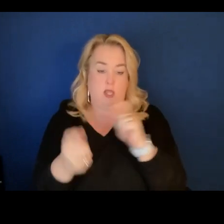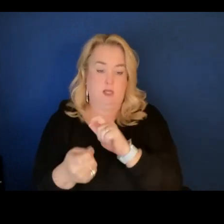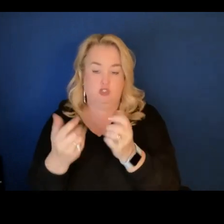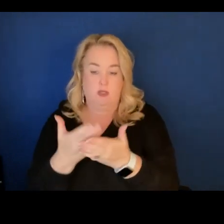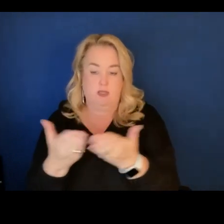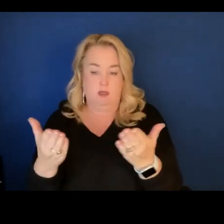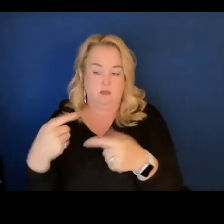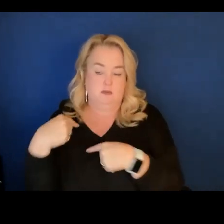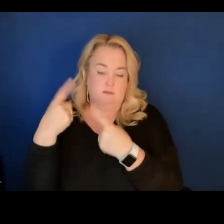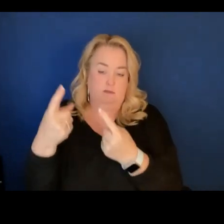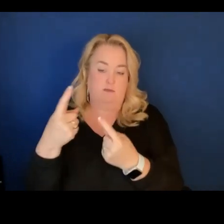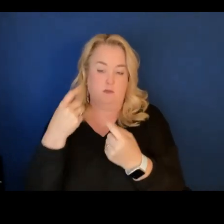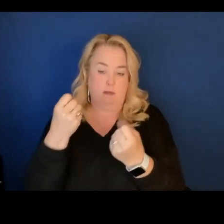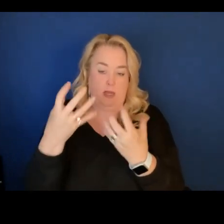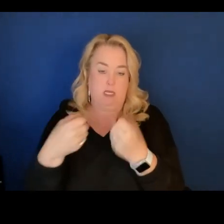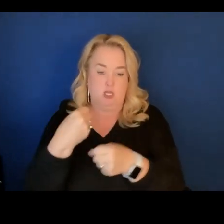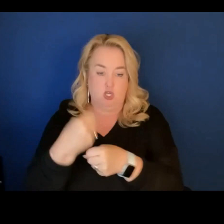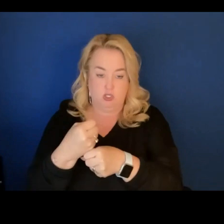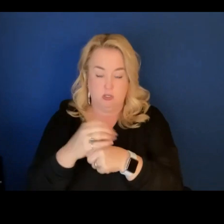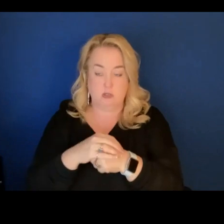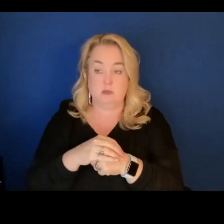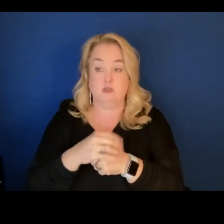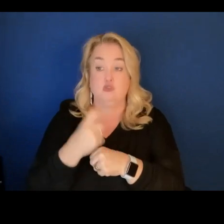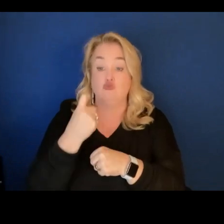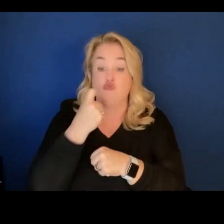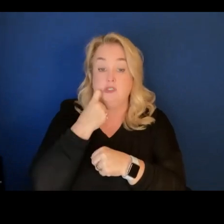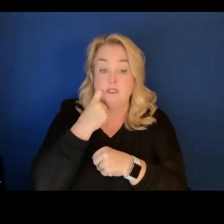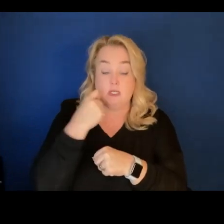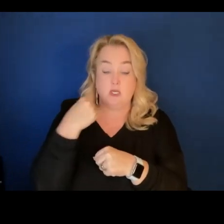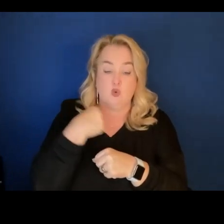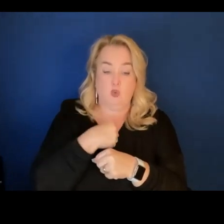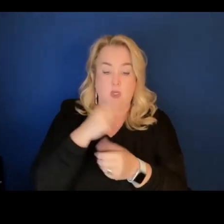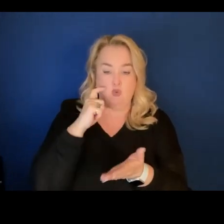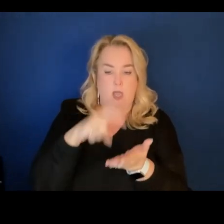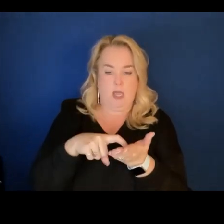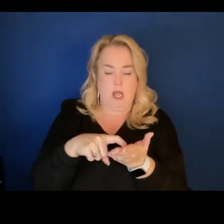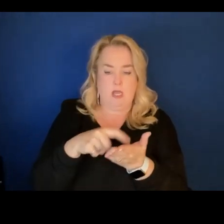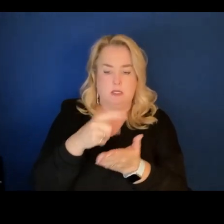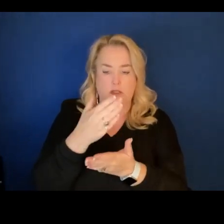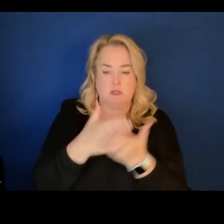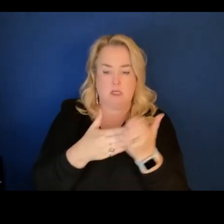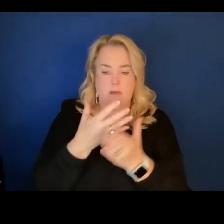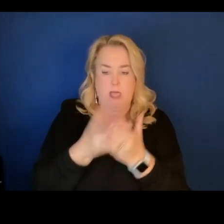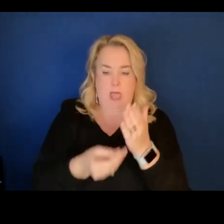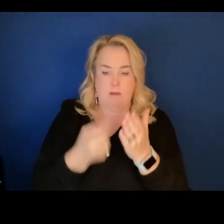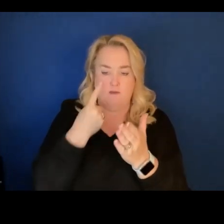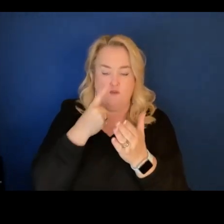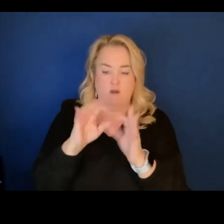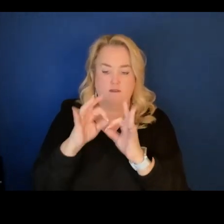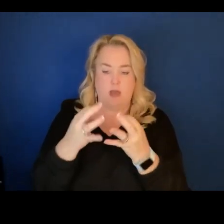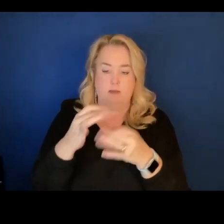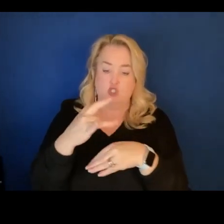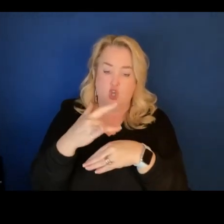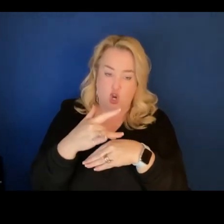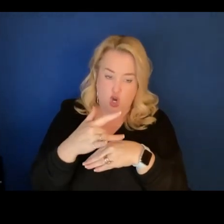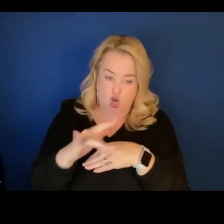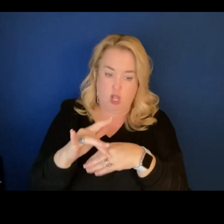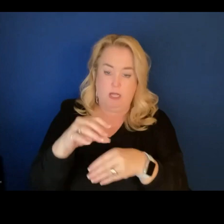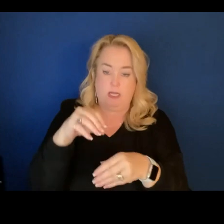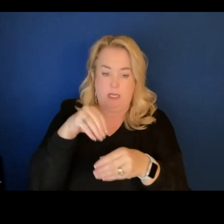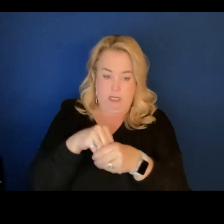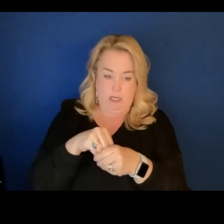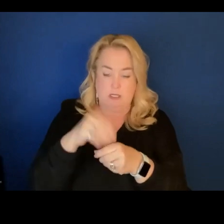years. In more recent years, we realized there's a gap for families who are early in the progression of